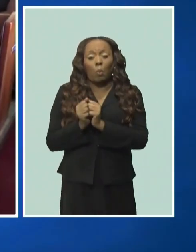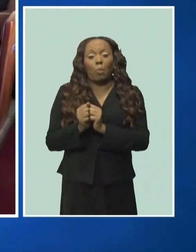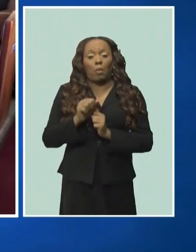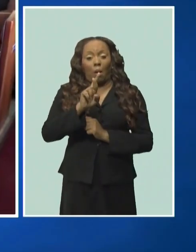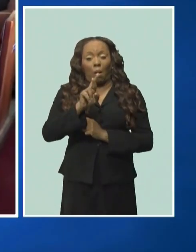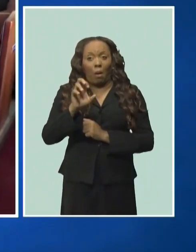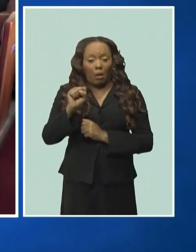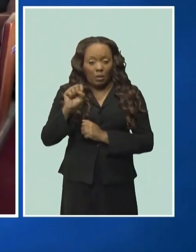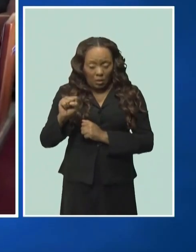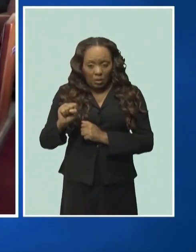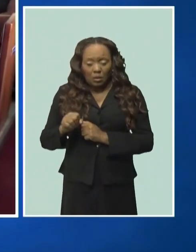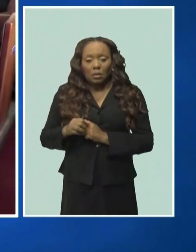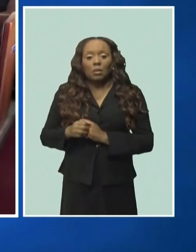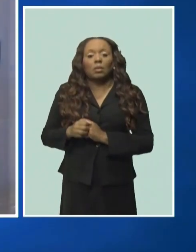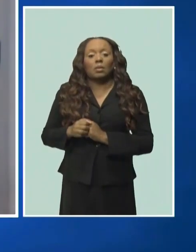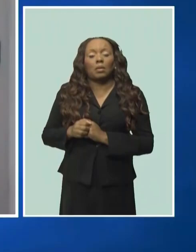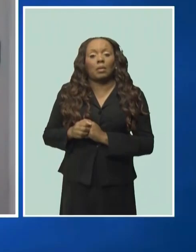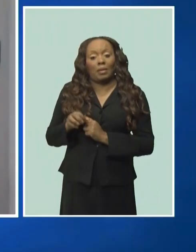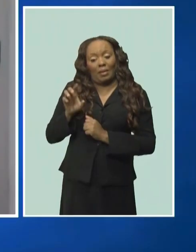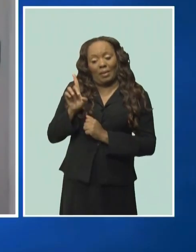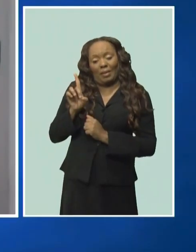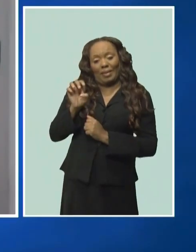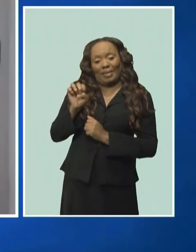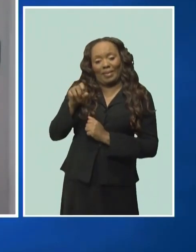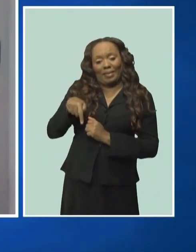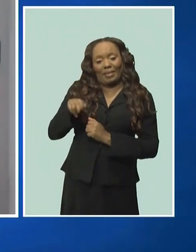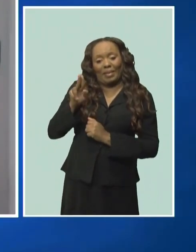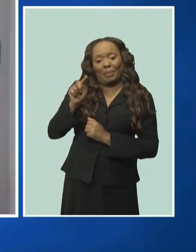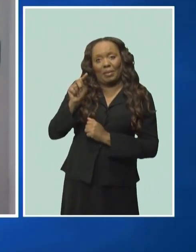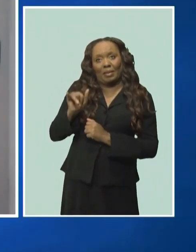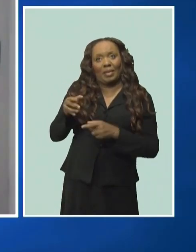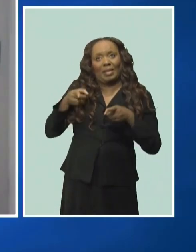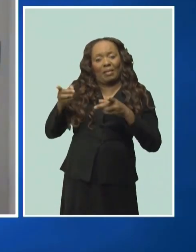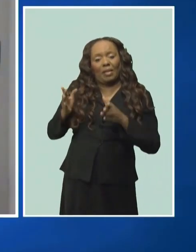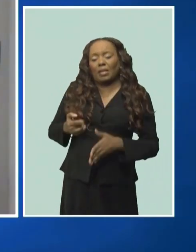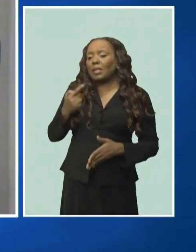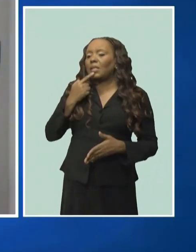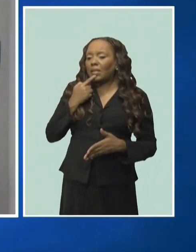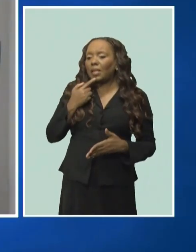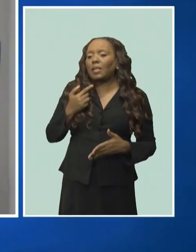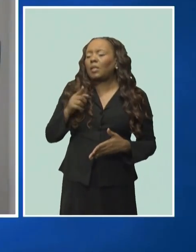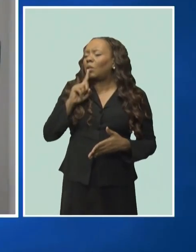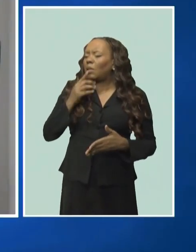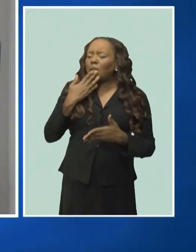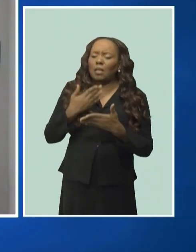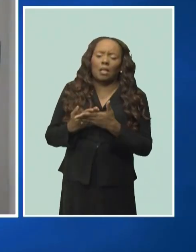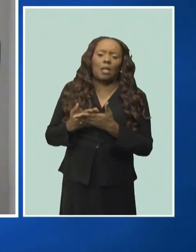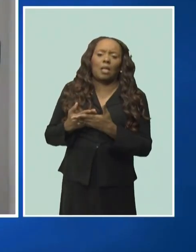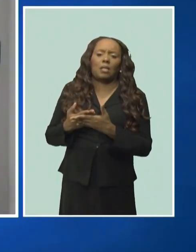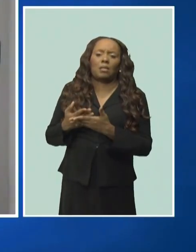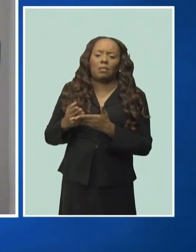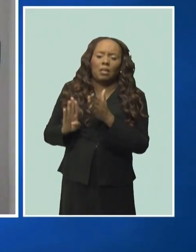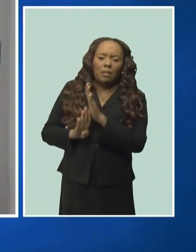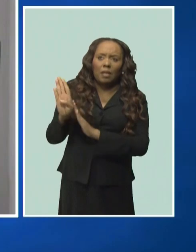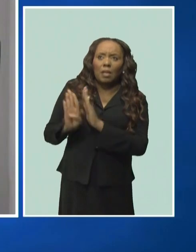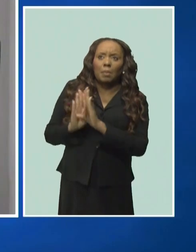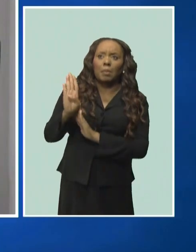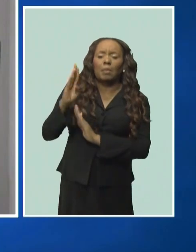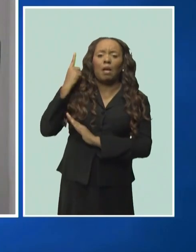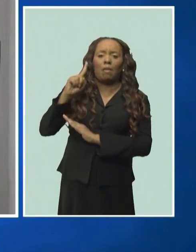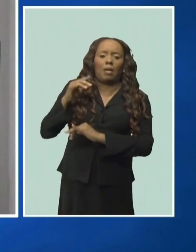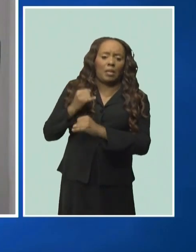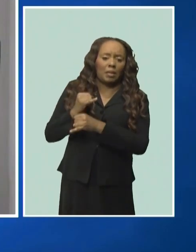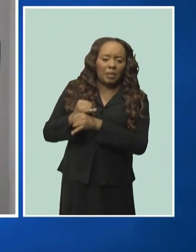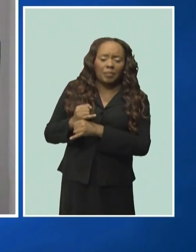System, Deputy Director Graham Archer credits the late Commissioner for the institutional development of that organization. We commend